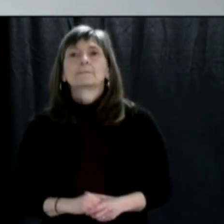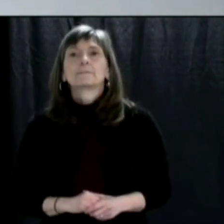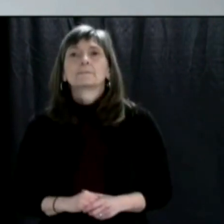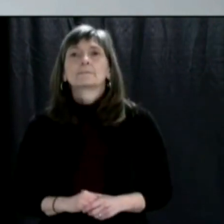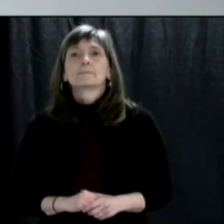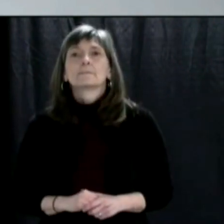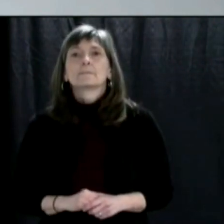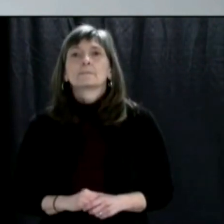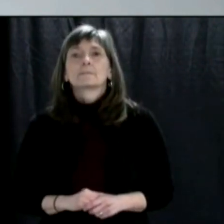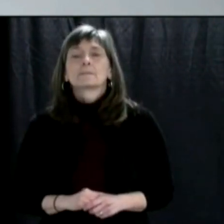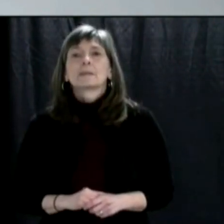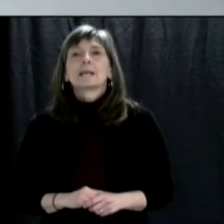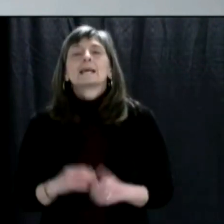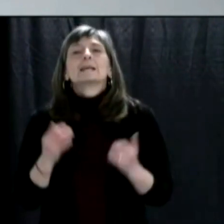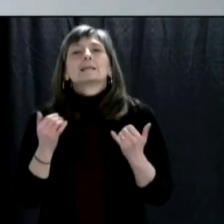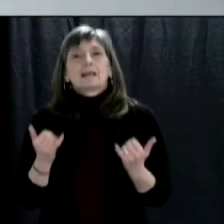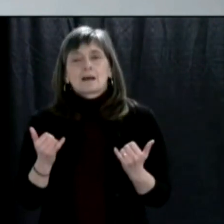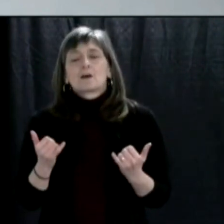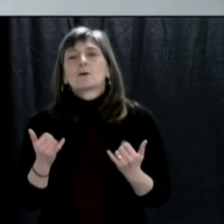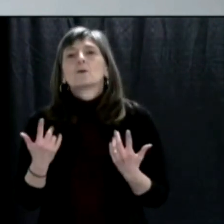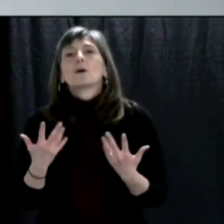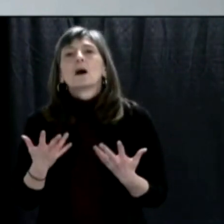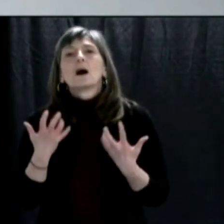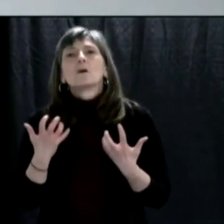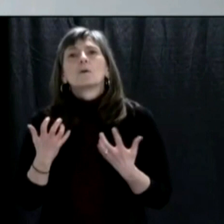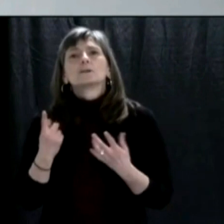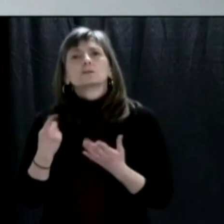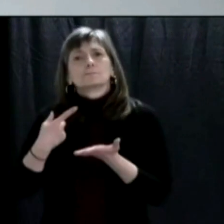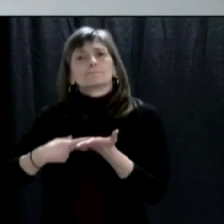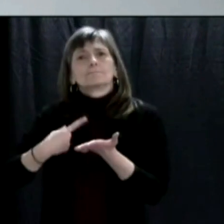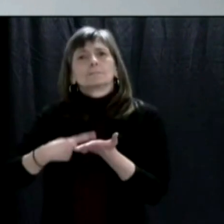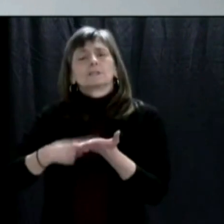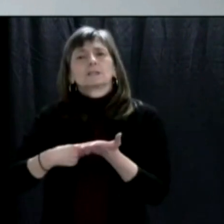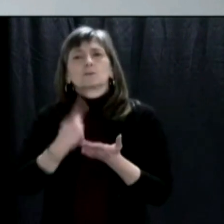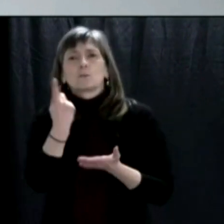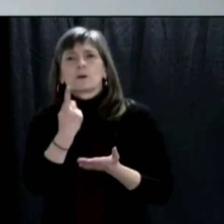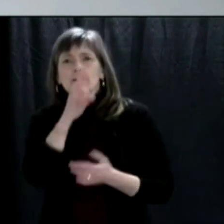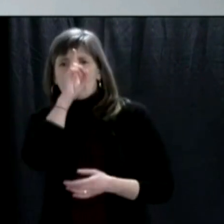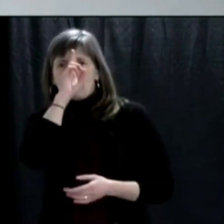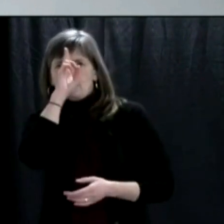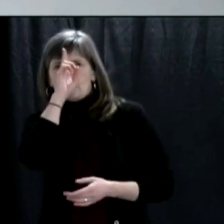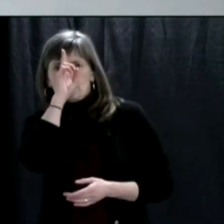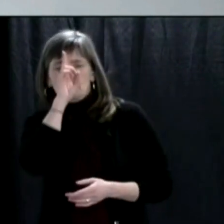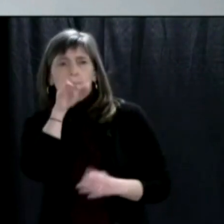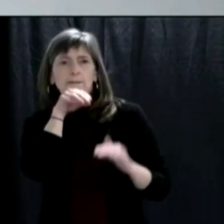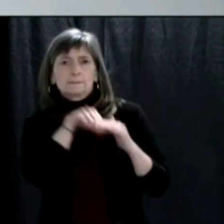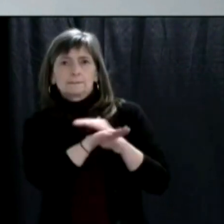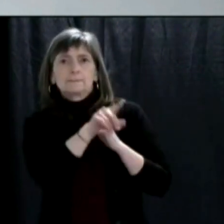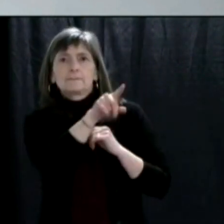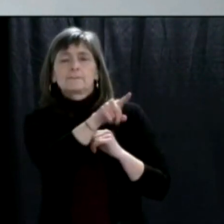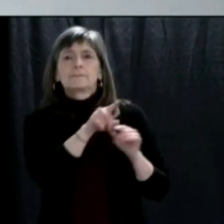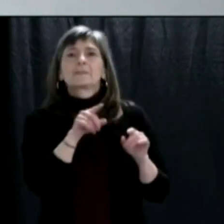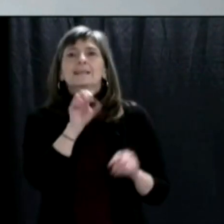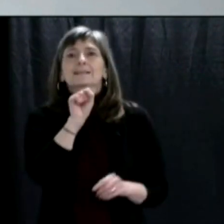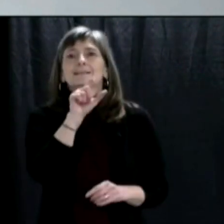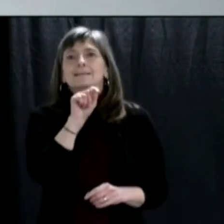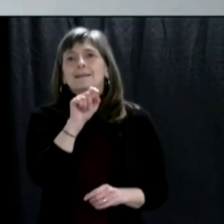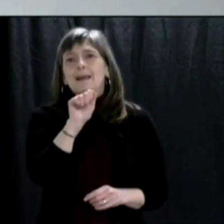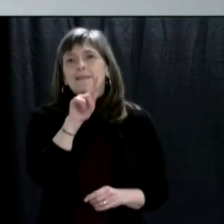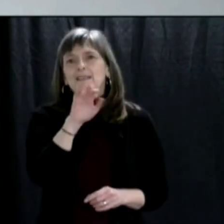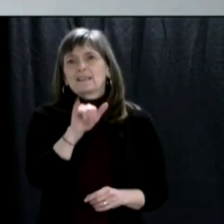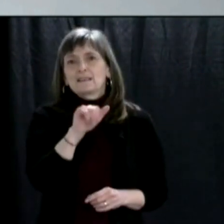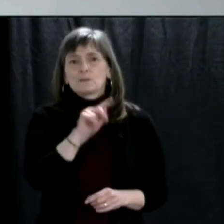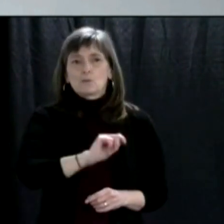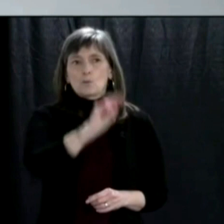I want to speak now about a hospitalization at a health facility in St. Anthony. An individual was admitted to the Charles S. Curtis